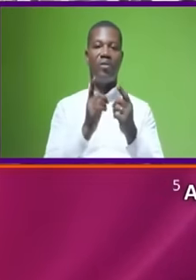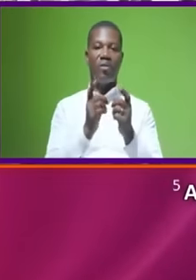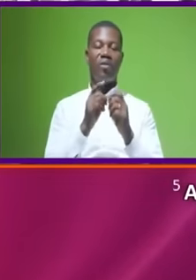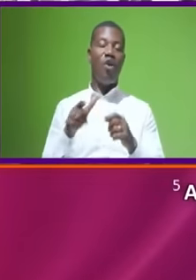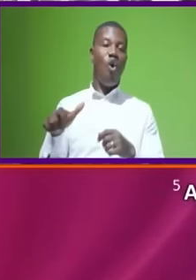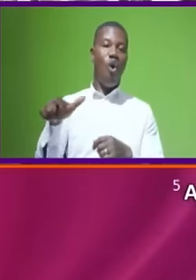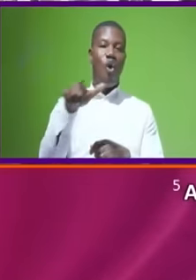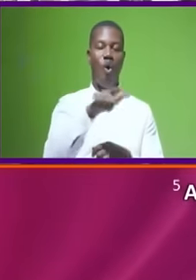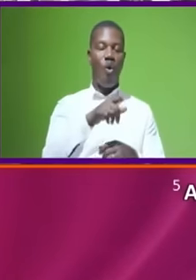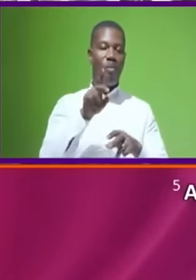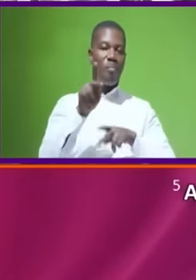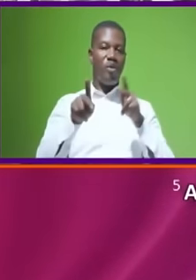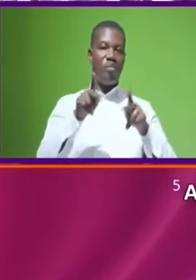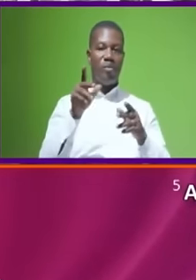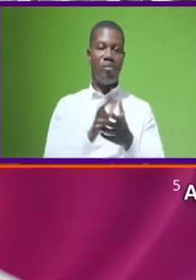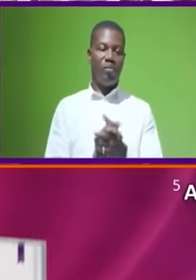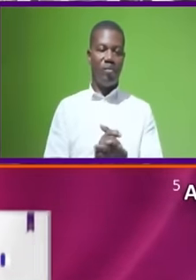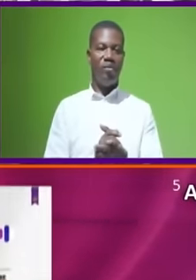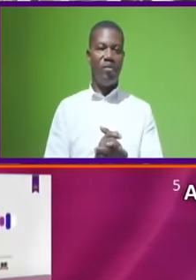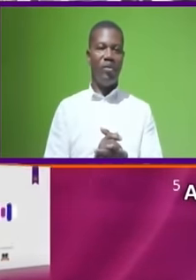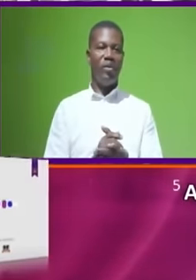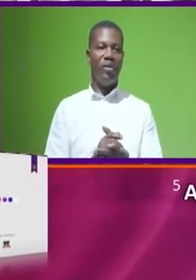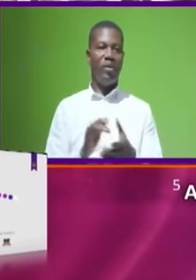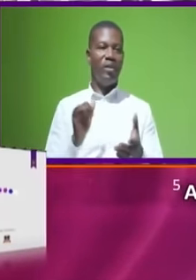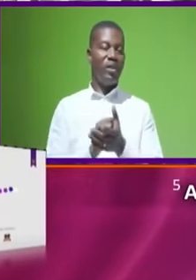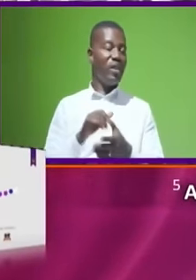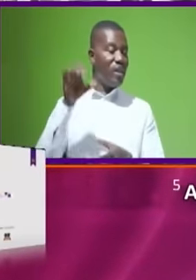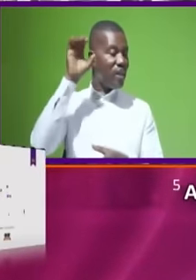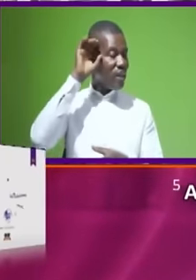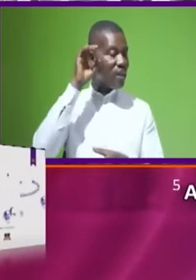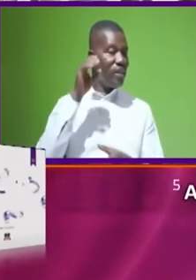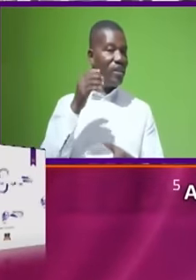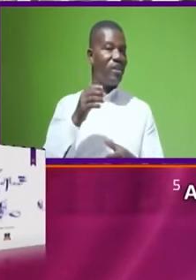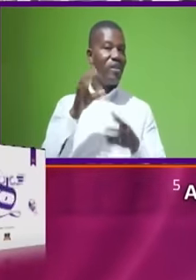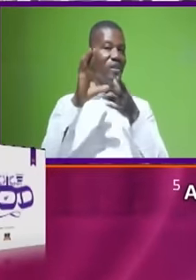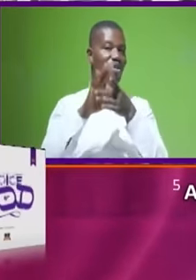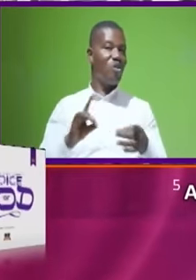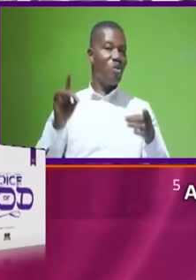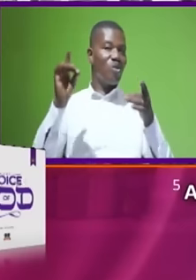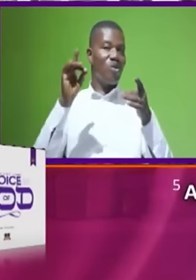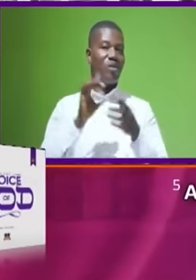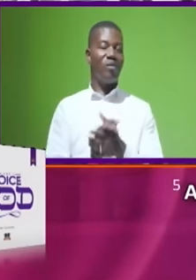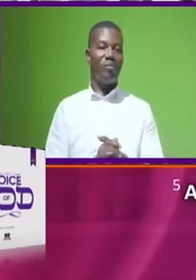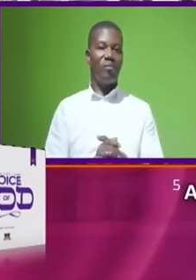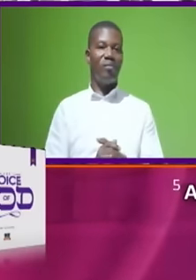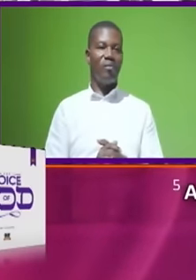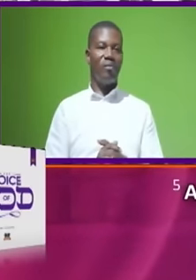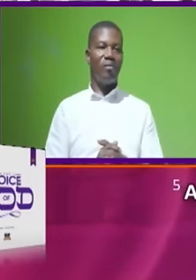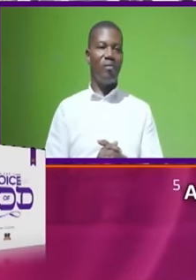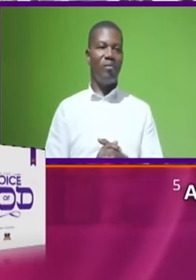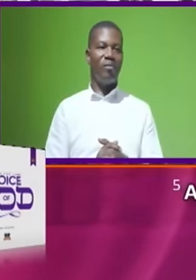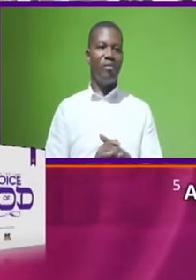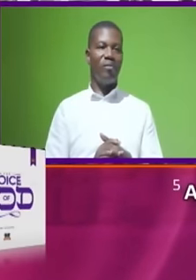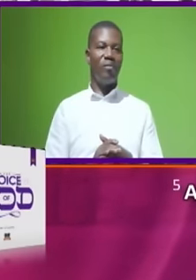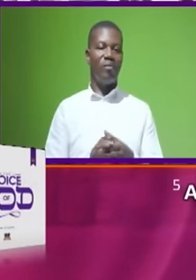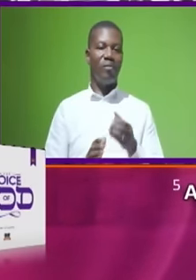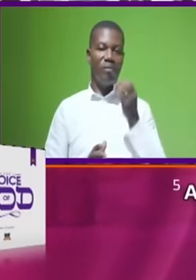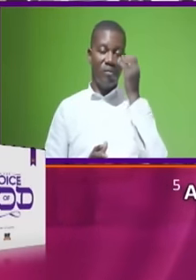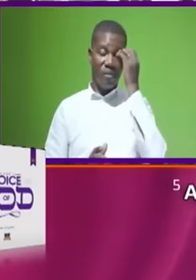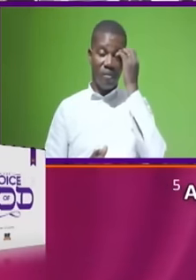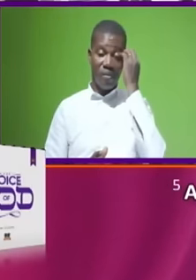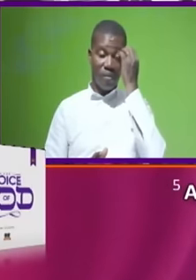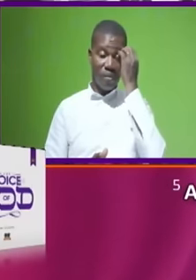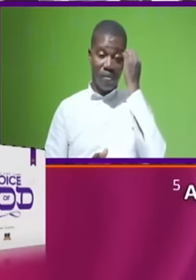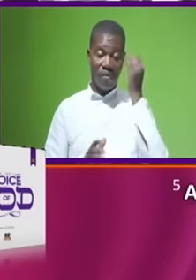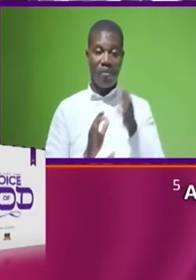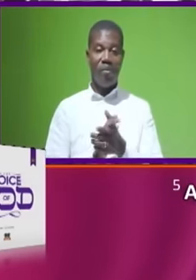Came upon all them. Upon all them. That heard these things. Yes. Verse 5. Uh-huh.